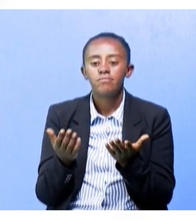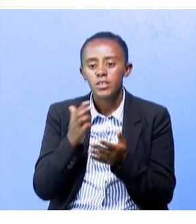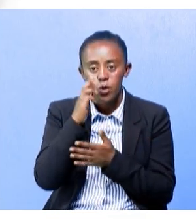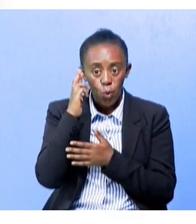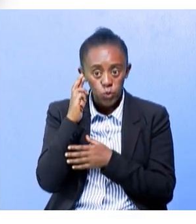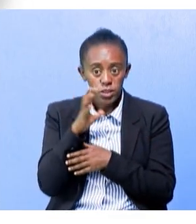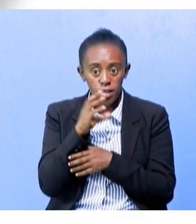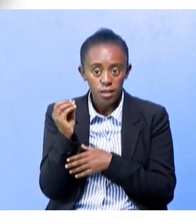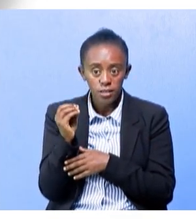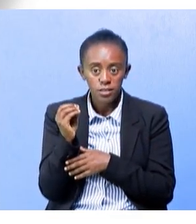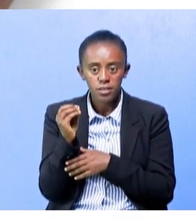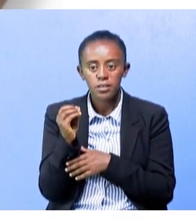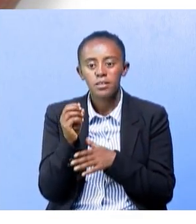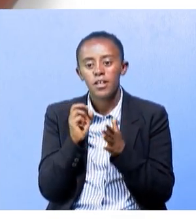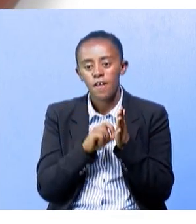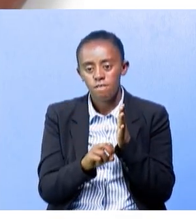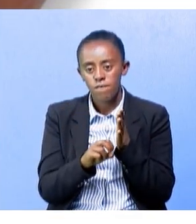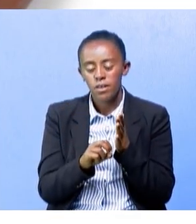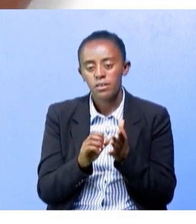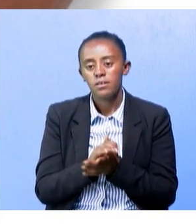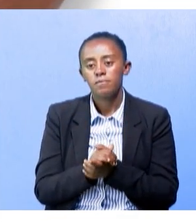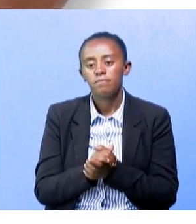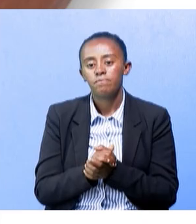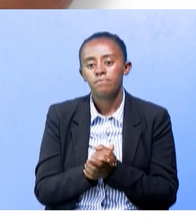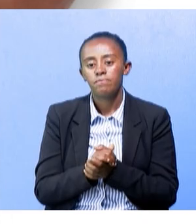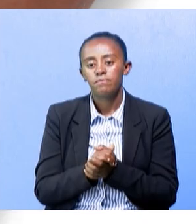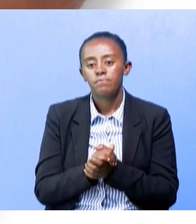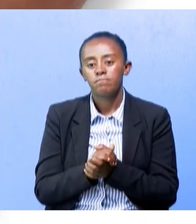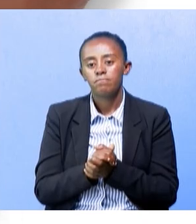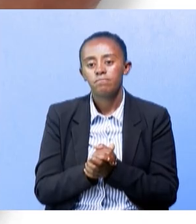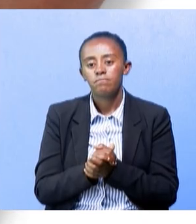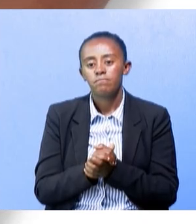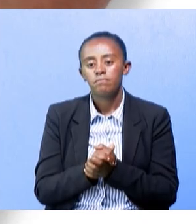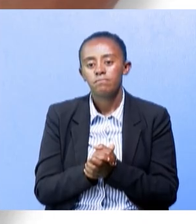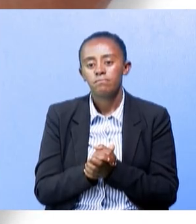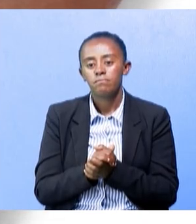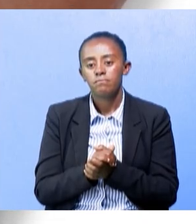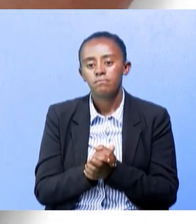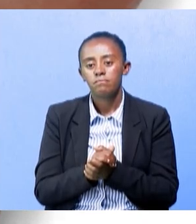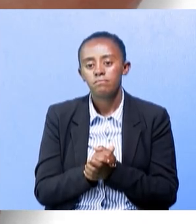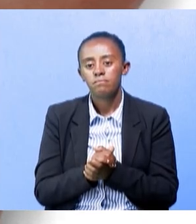Cause and effect.